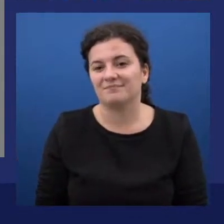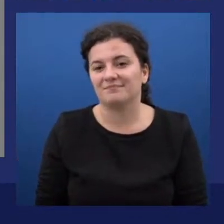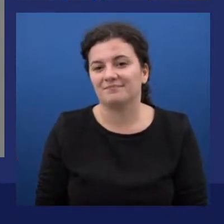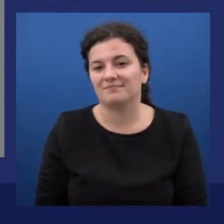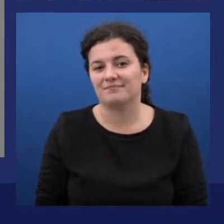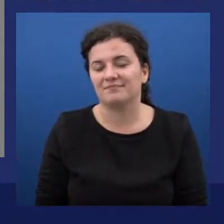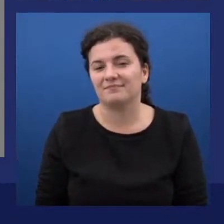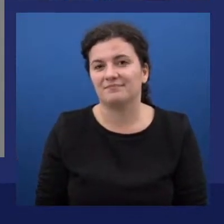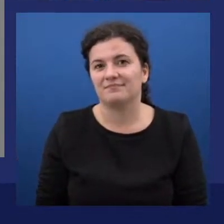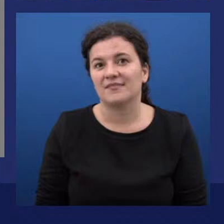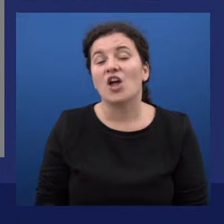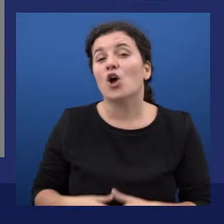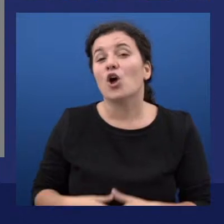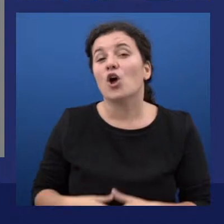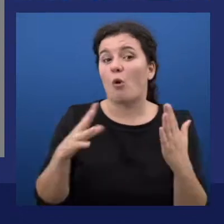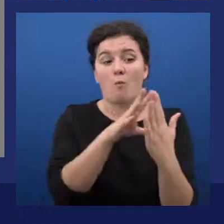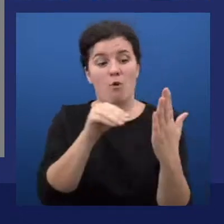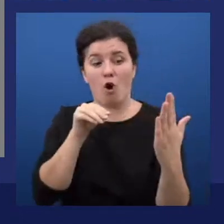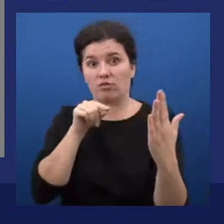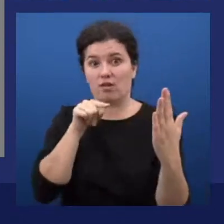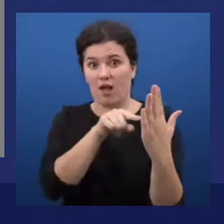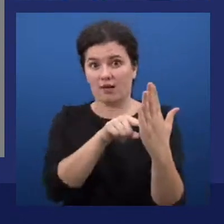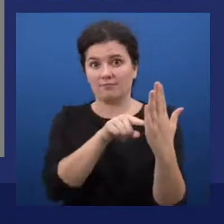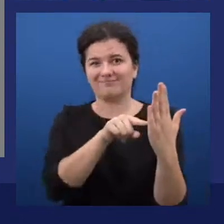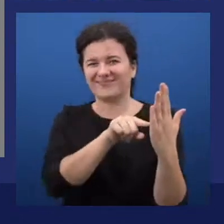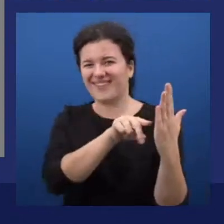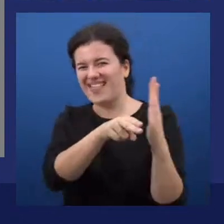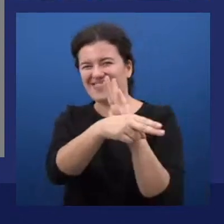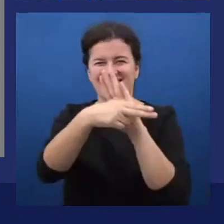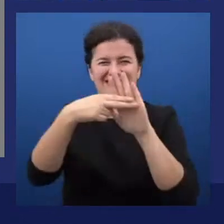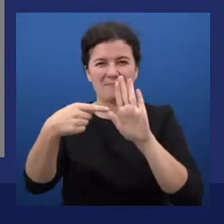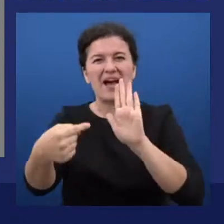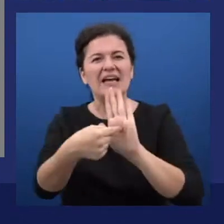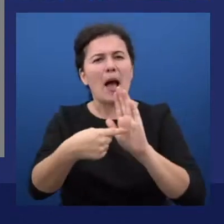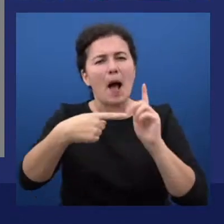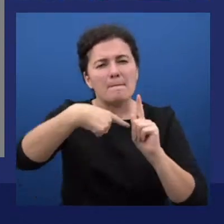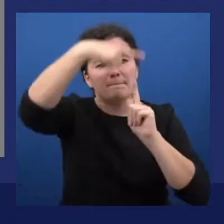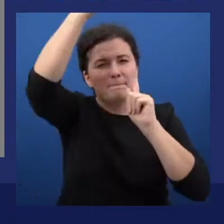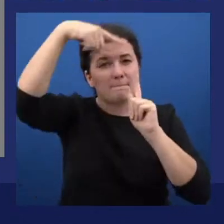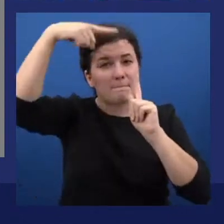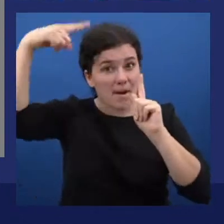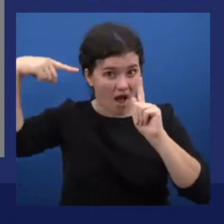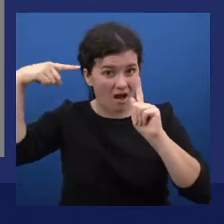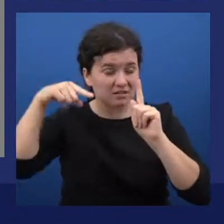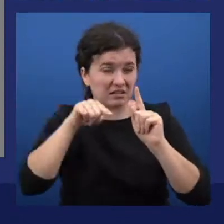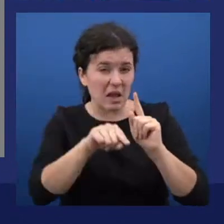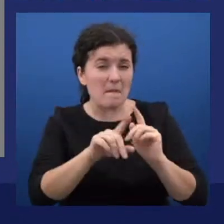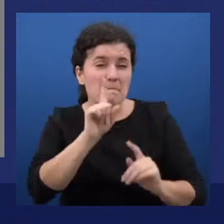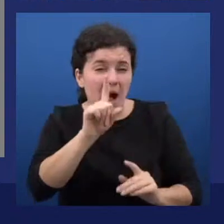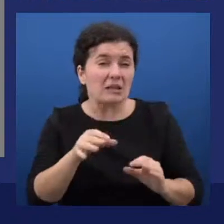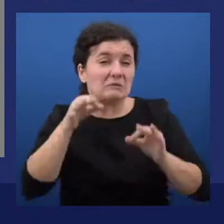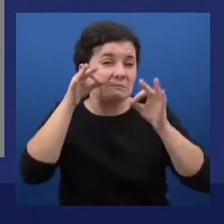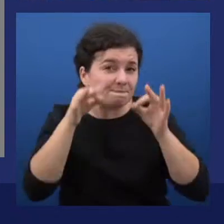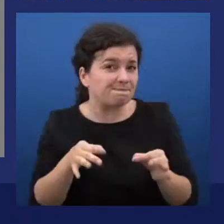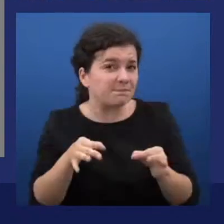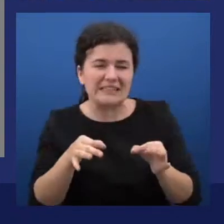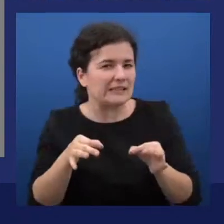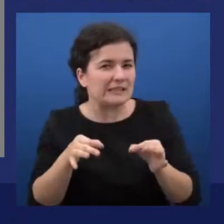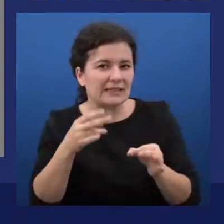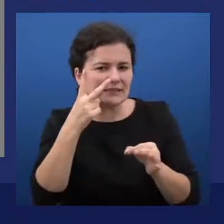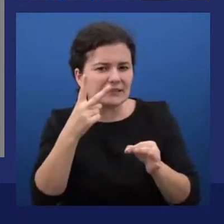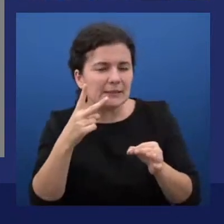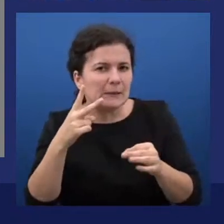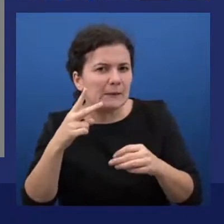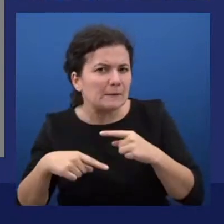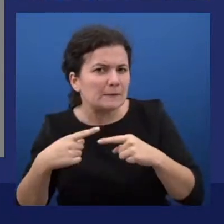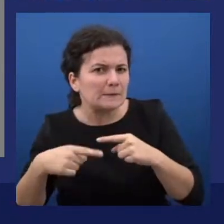right, the model says it's Bart, but hey, we're not as sure as normally, so something is happening. And what you